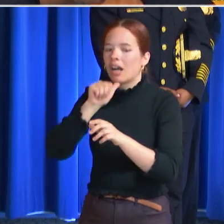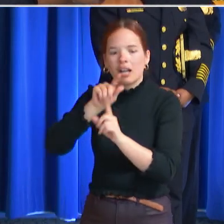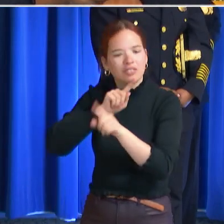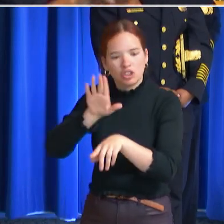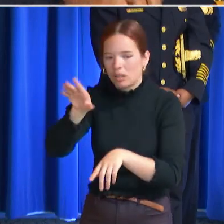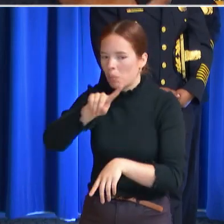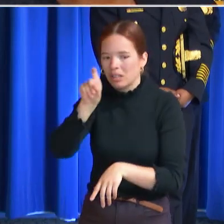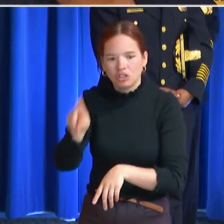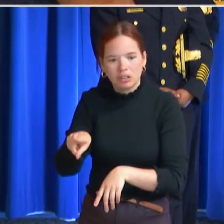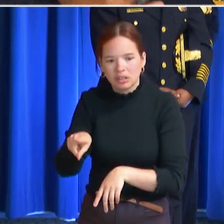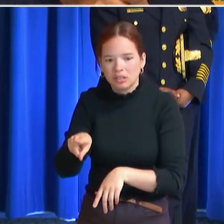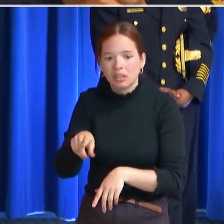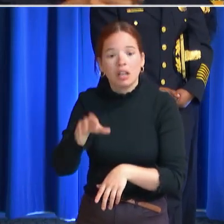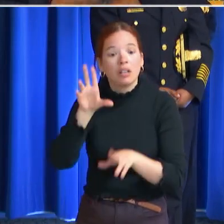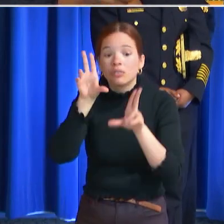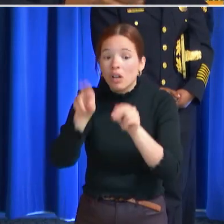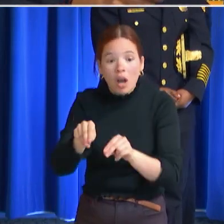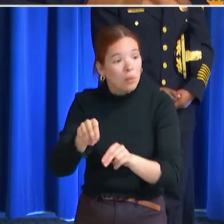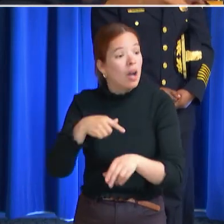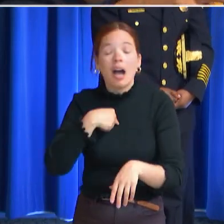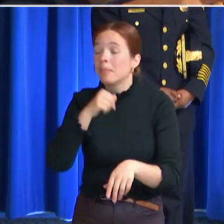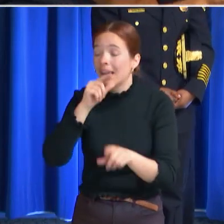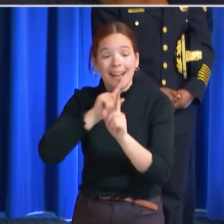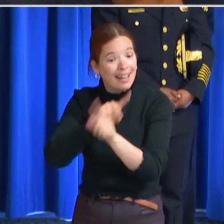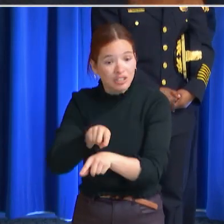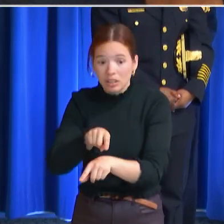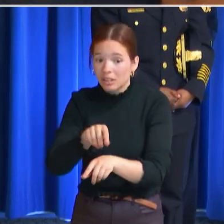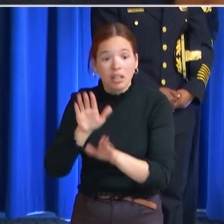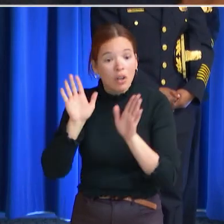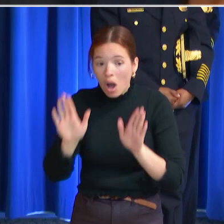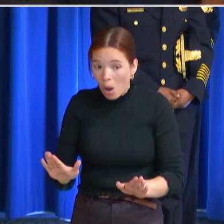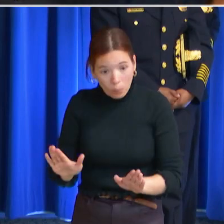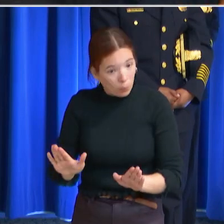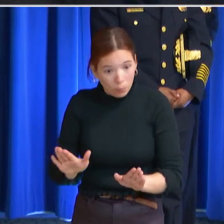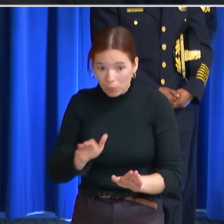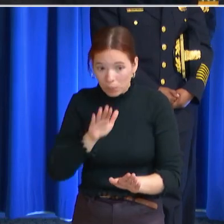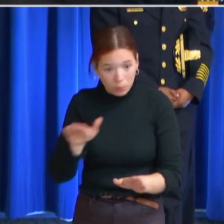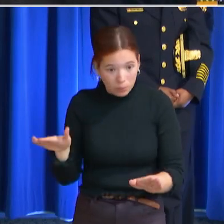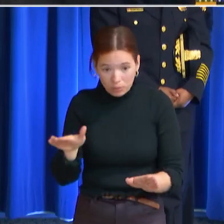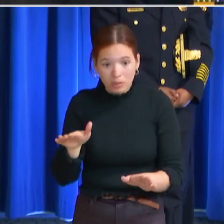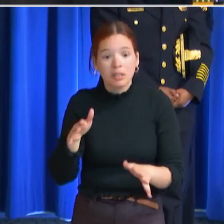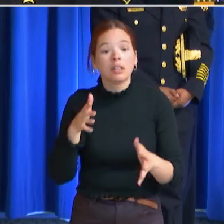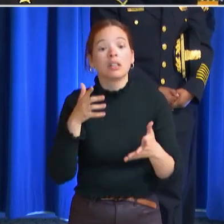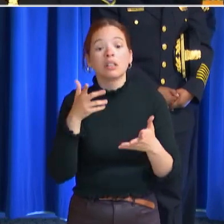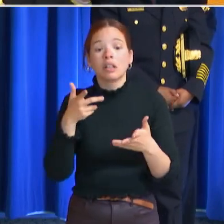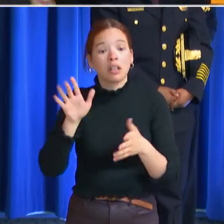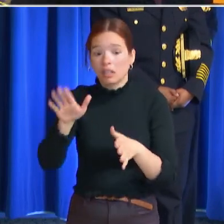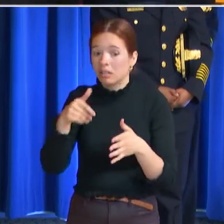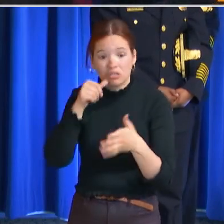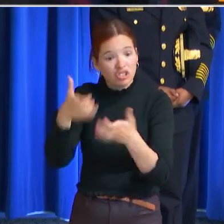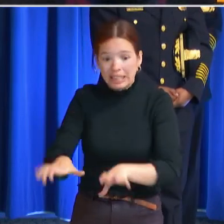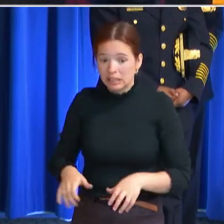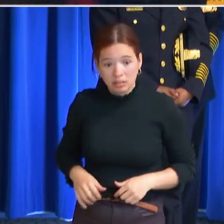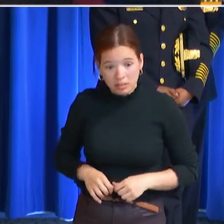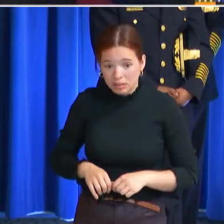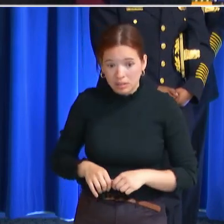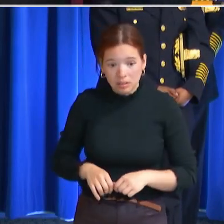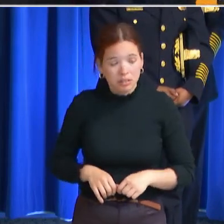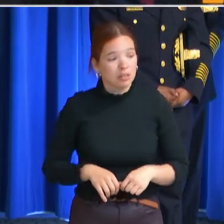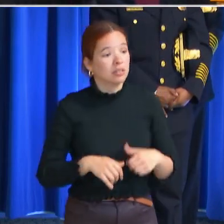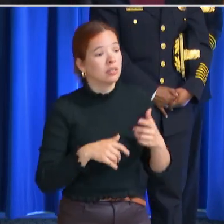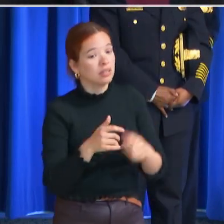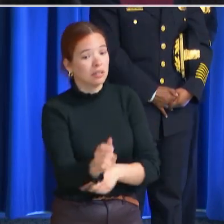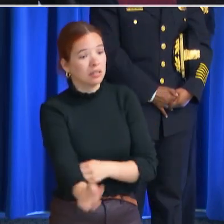talk next? about the No, officers I'm that not. Wow. Who's next? That's Luke, you go. Yes, Chief, I was just regarding the